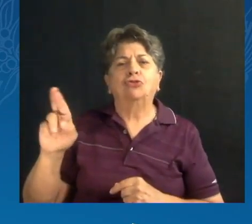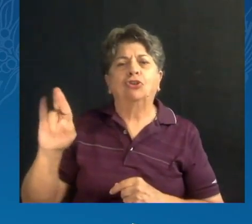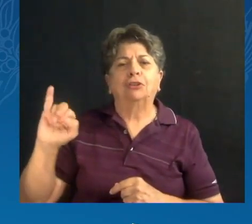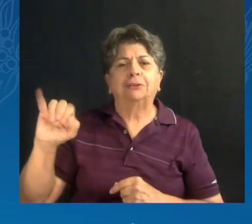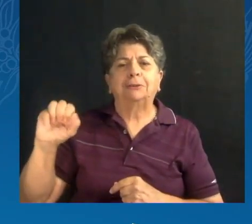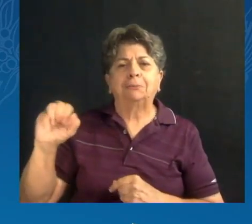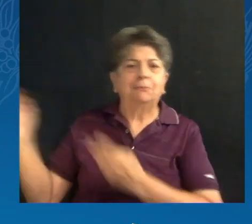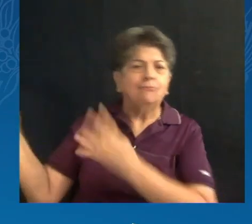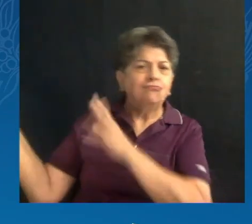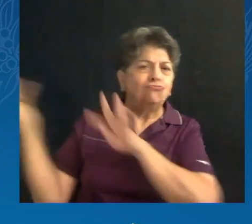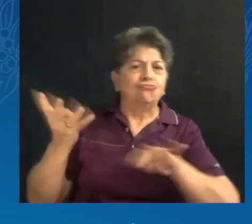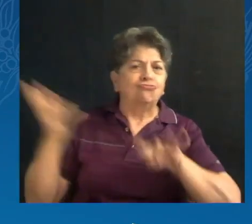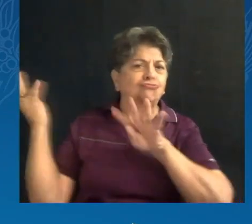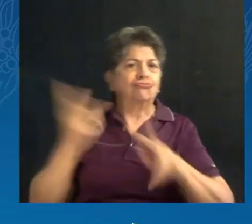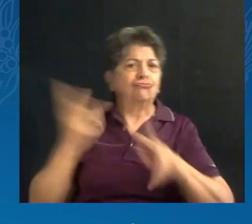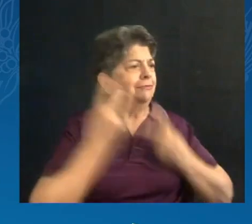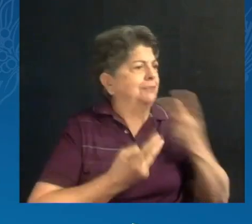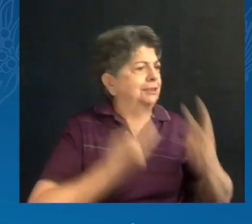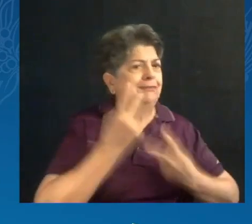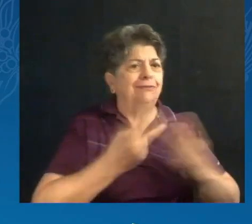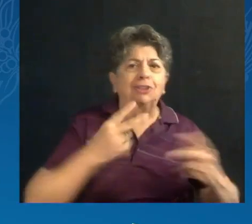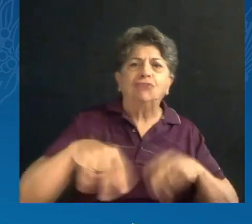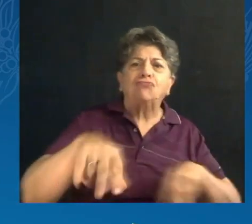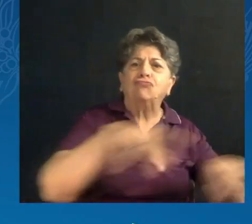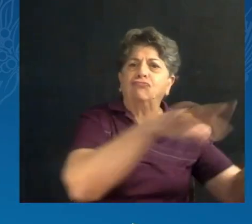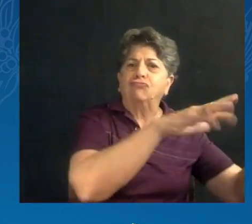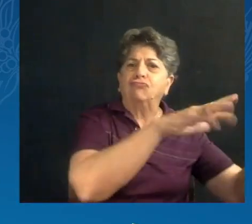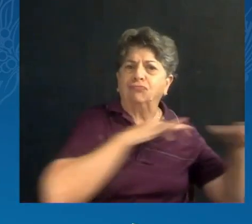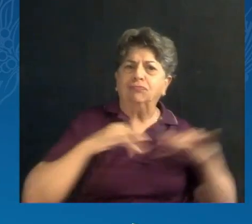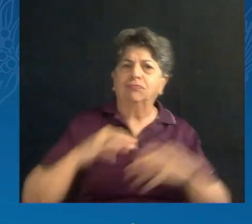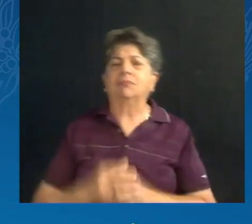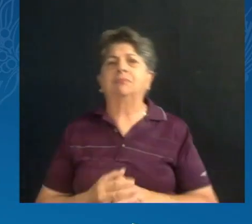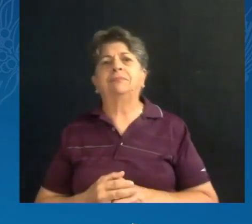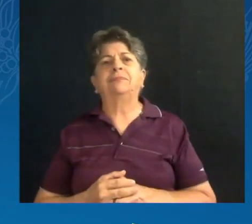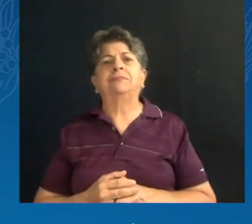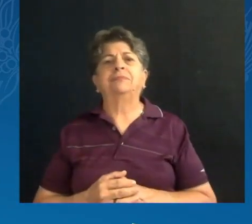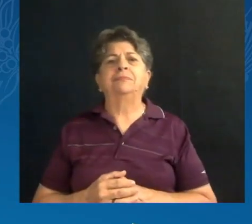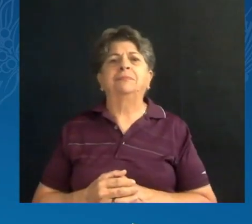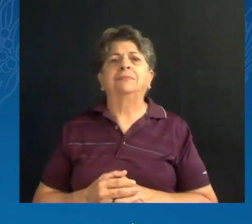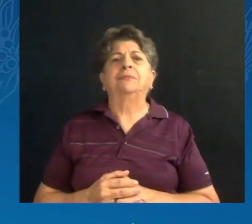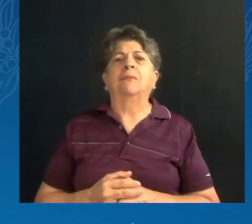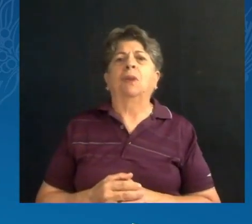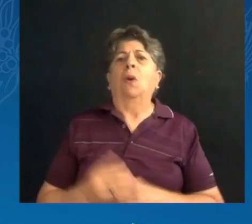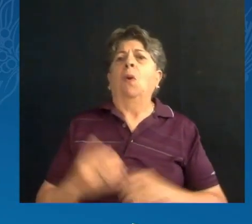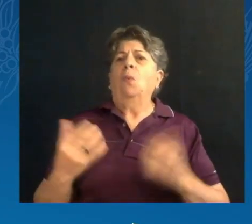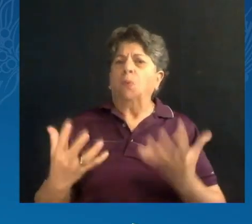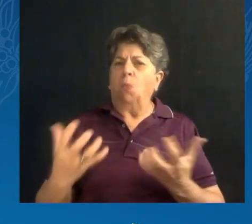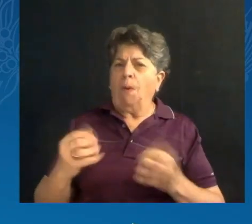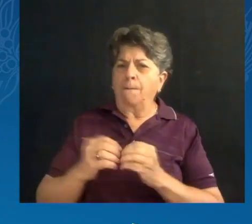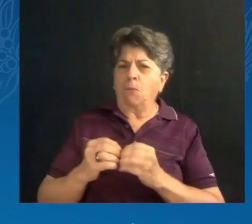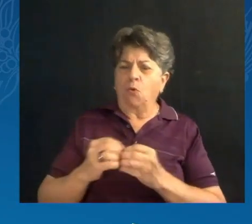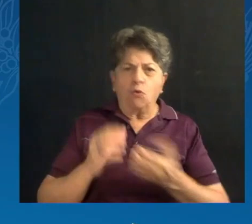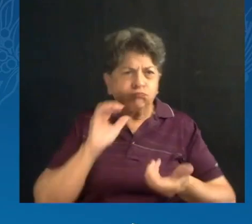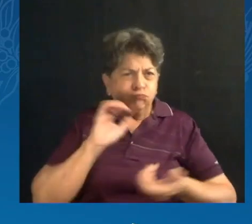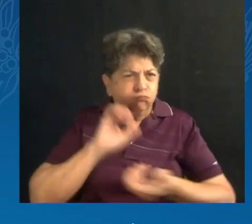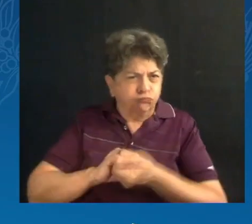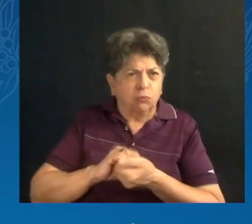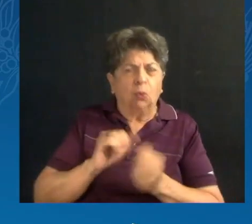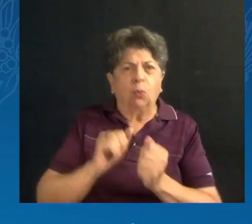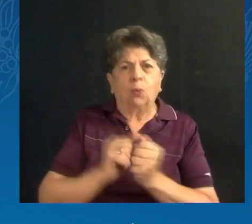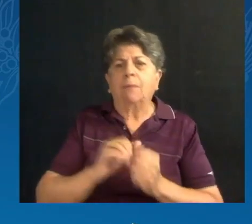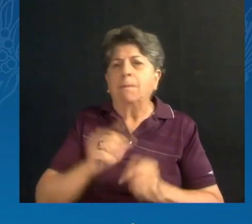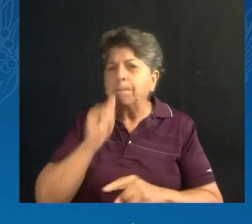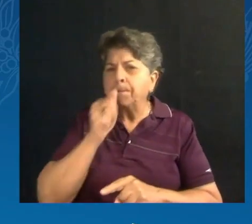investment and private sector partnership, including constitutional reforms and digital transformation and fight against